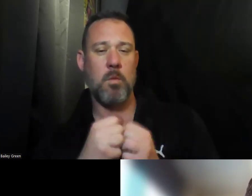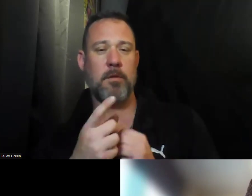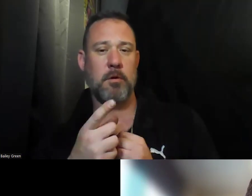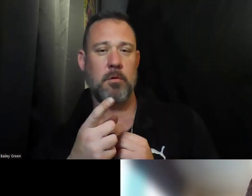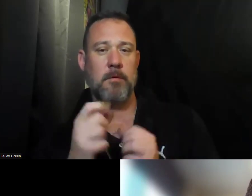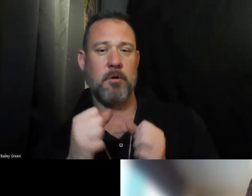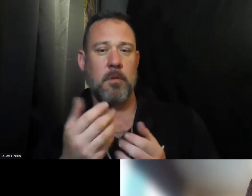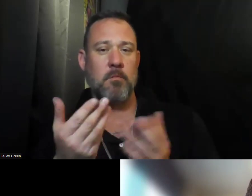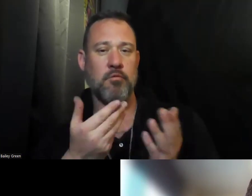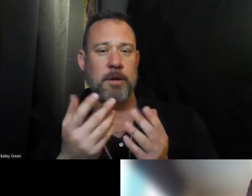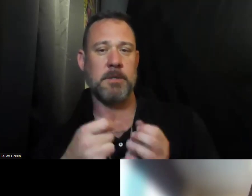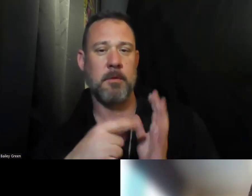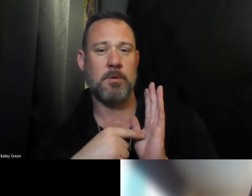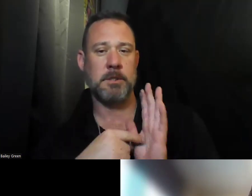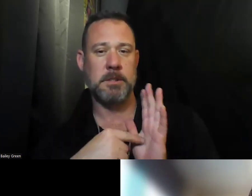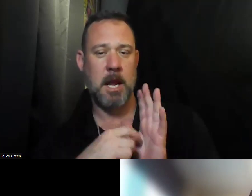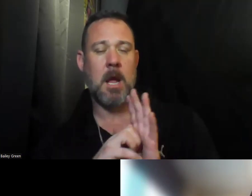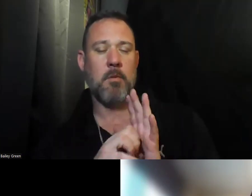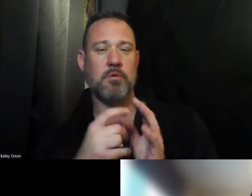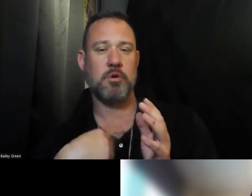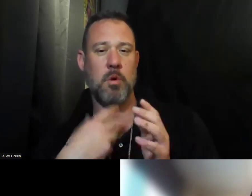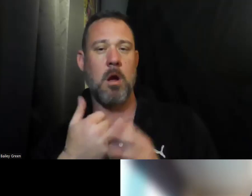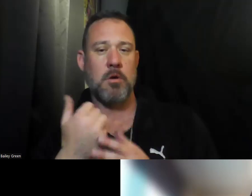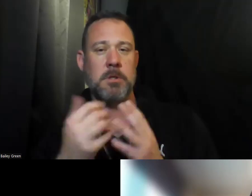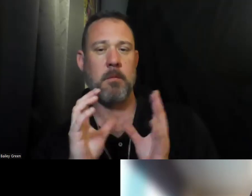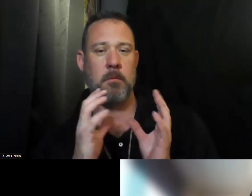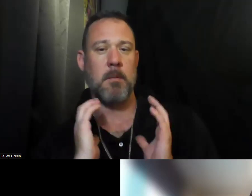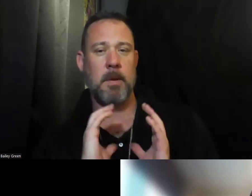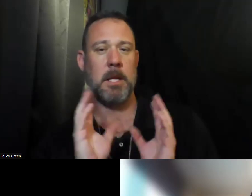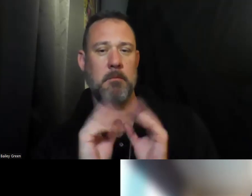could bring some of these examples to our subcommittee